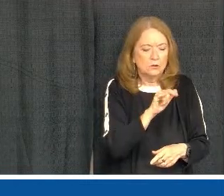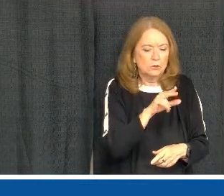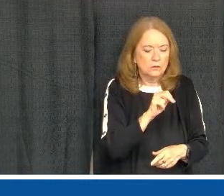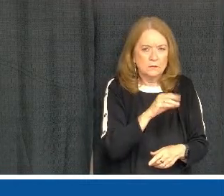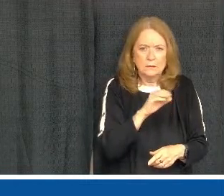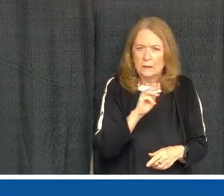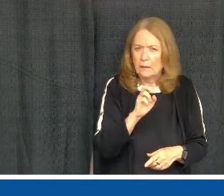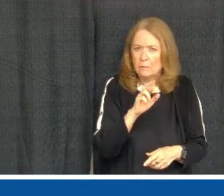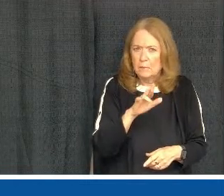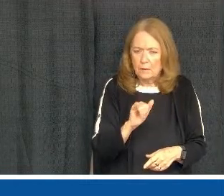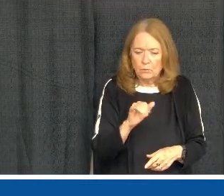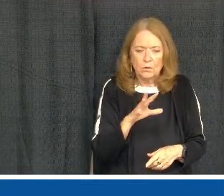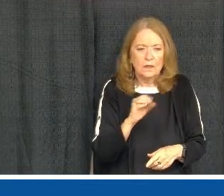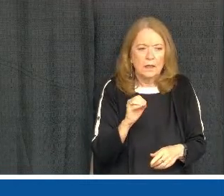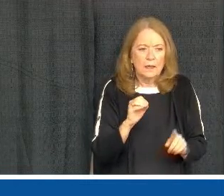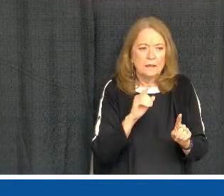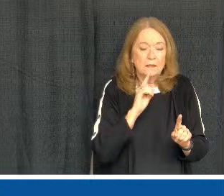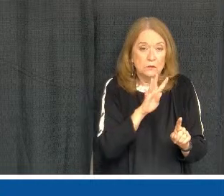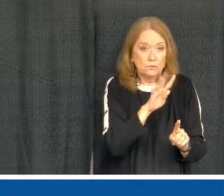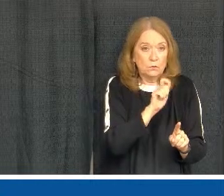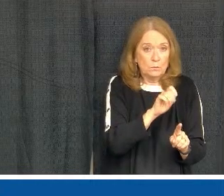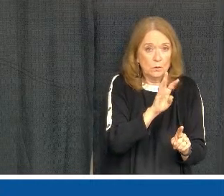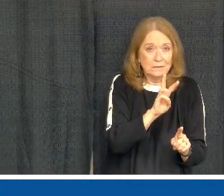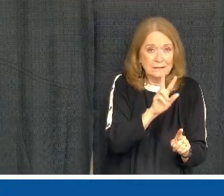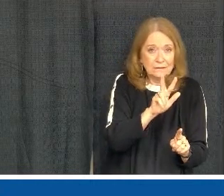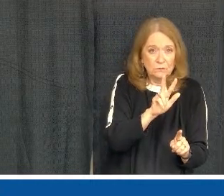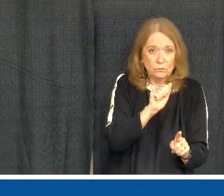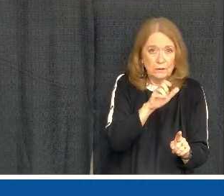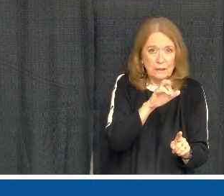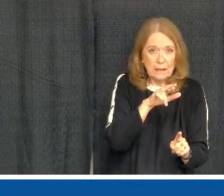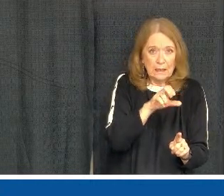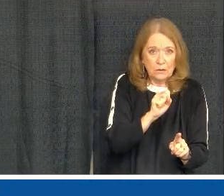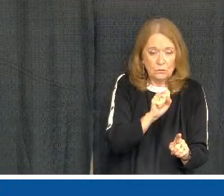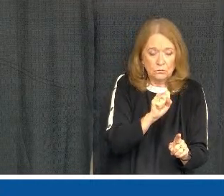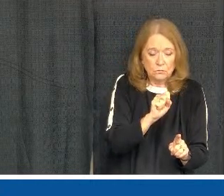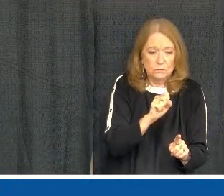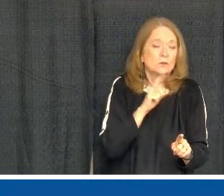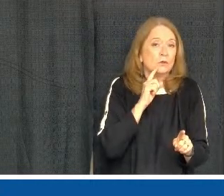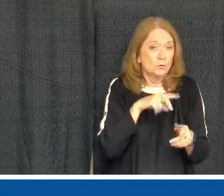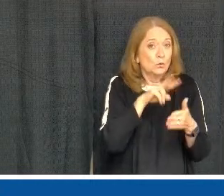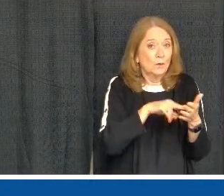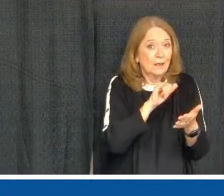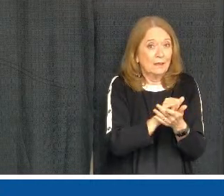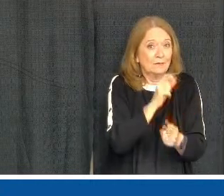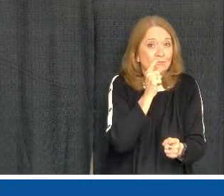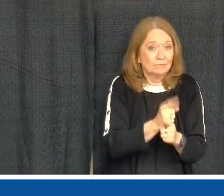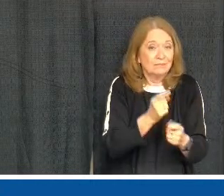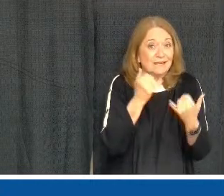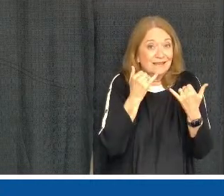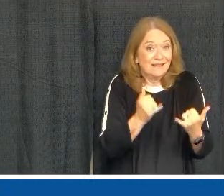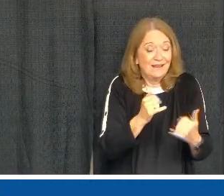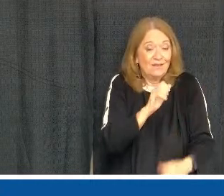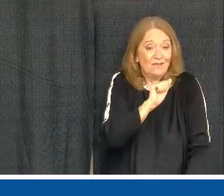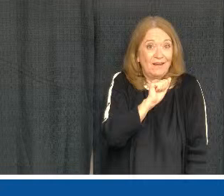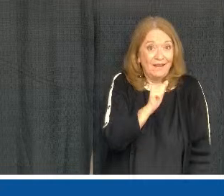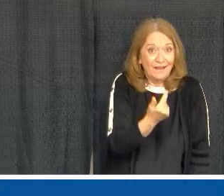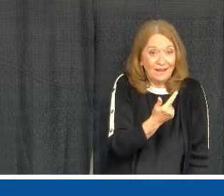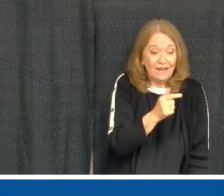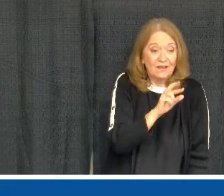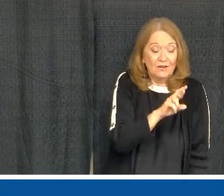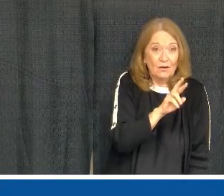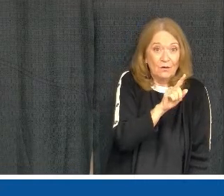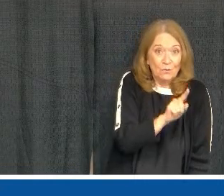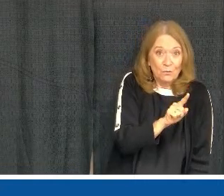Byard. This is 4.63 acres, and you are reading that right. It is currently zoned Ag,